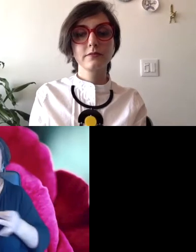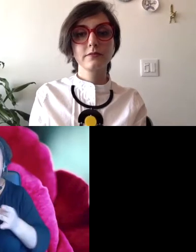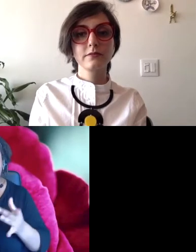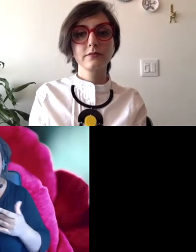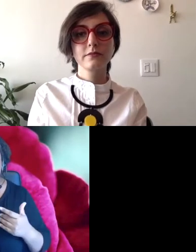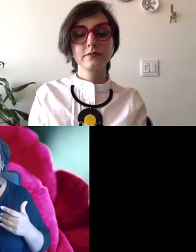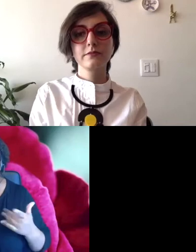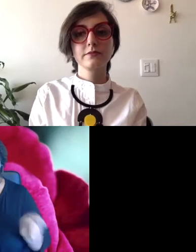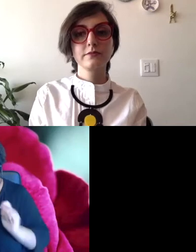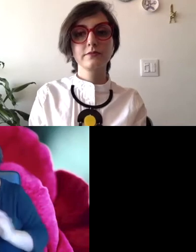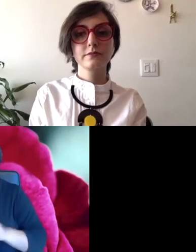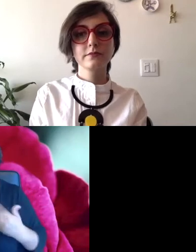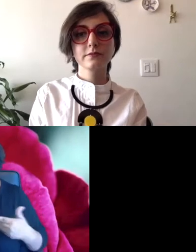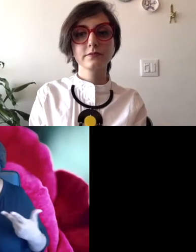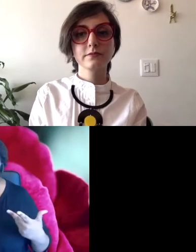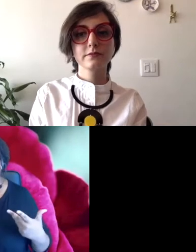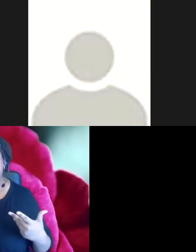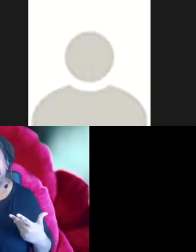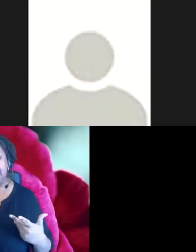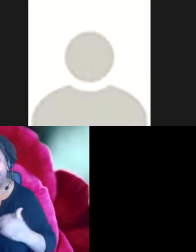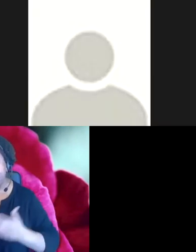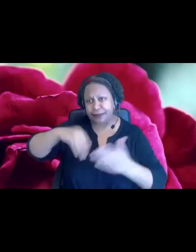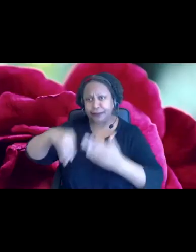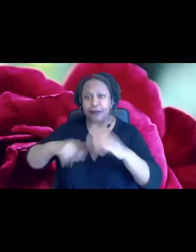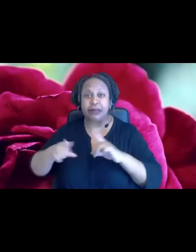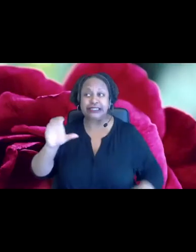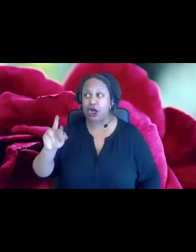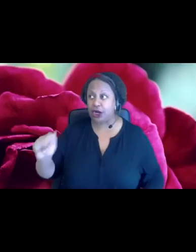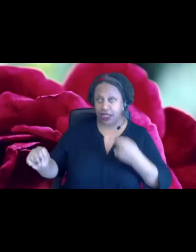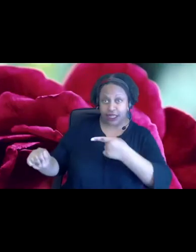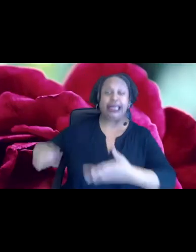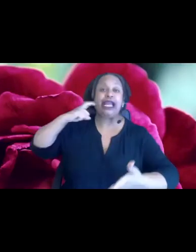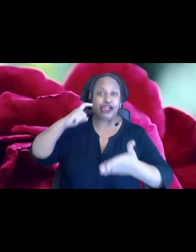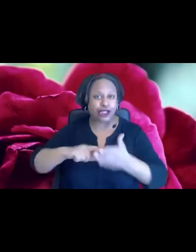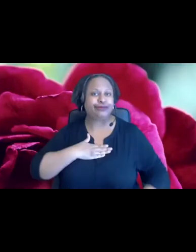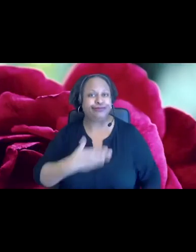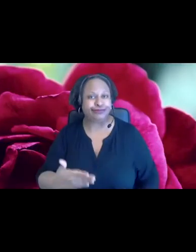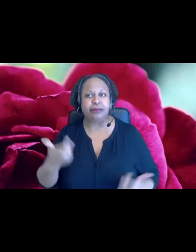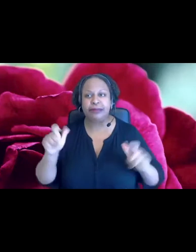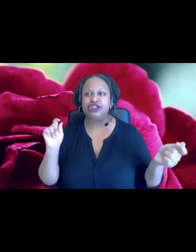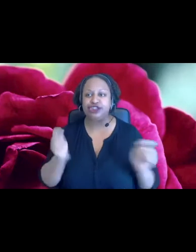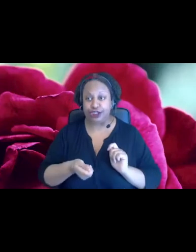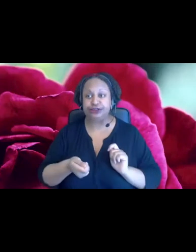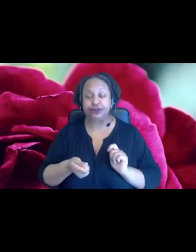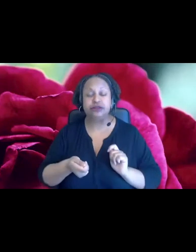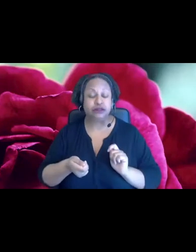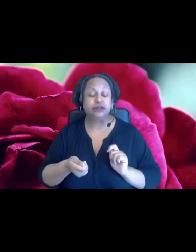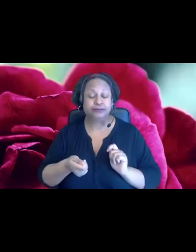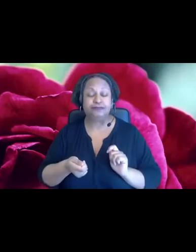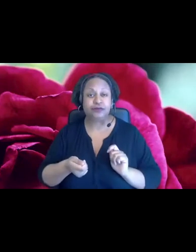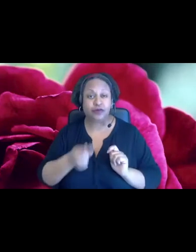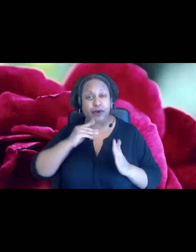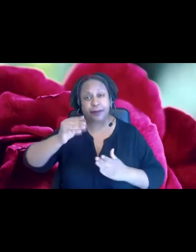Agency has actually acknowledged that, and hopefully they will be